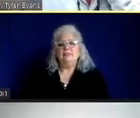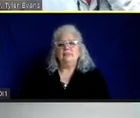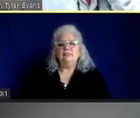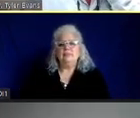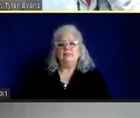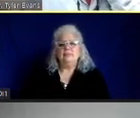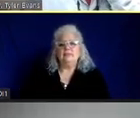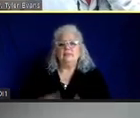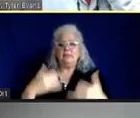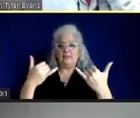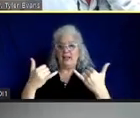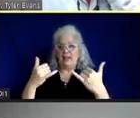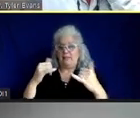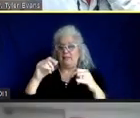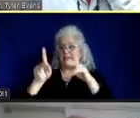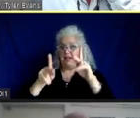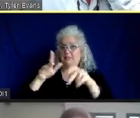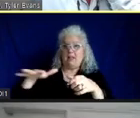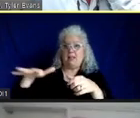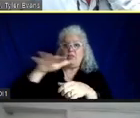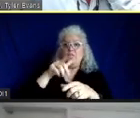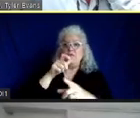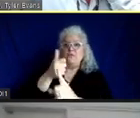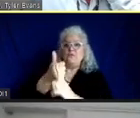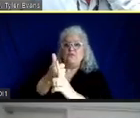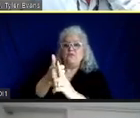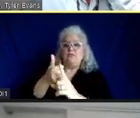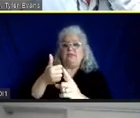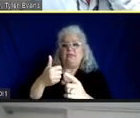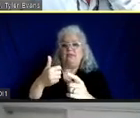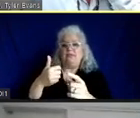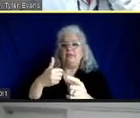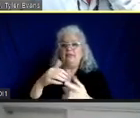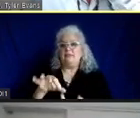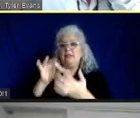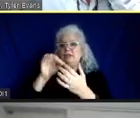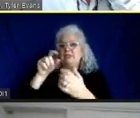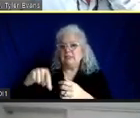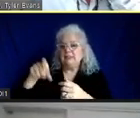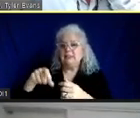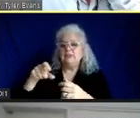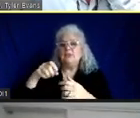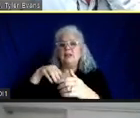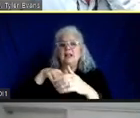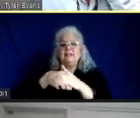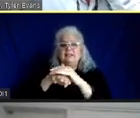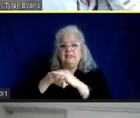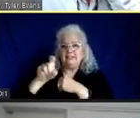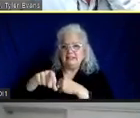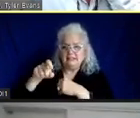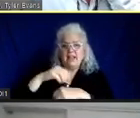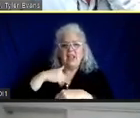but that's a little easier. And then oh, there's Lisa. And then